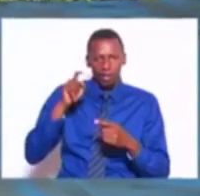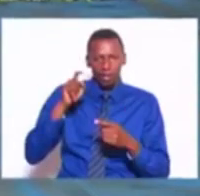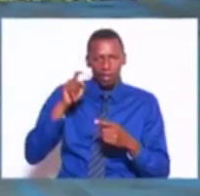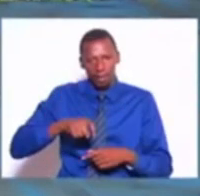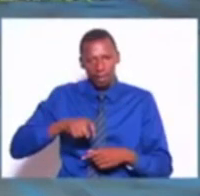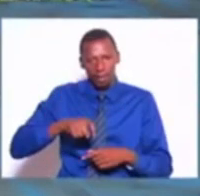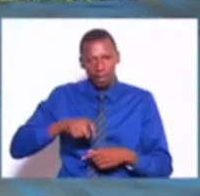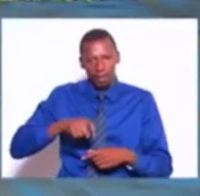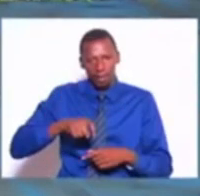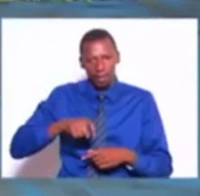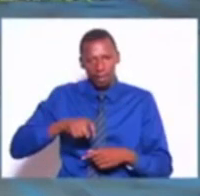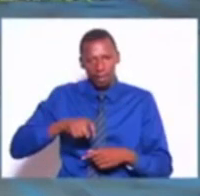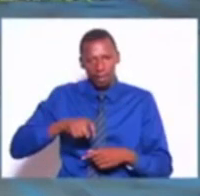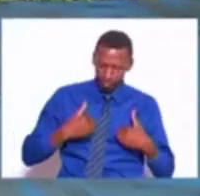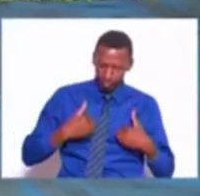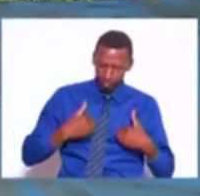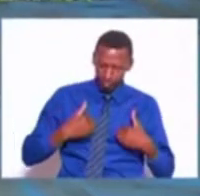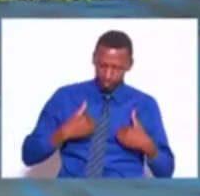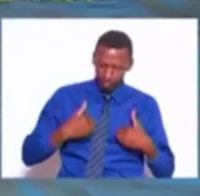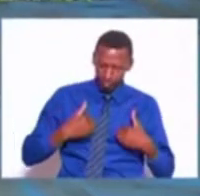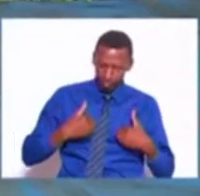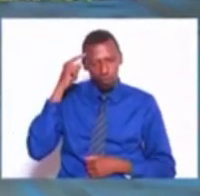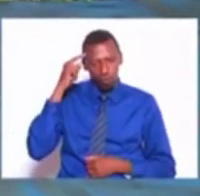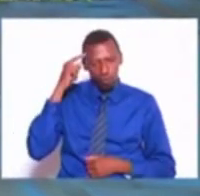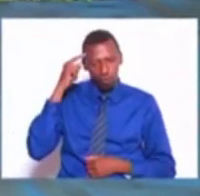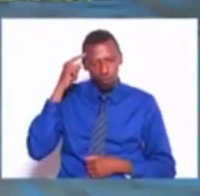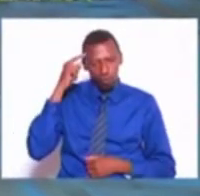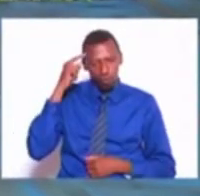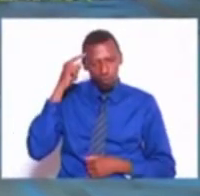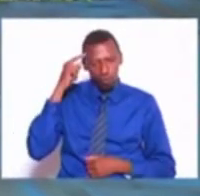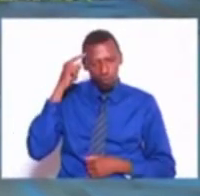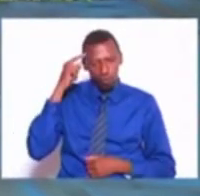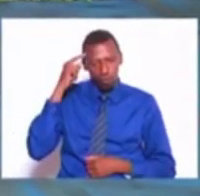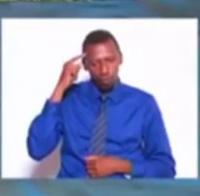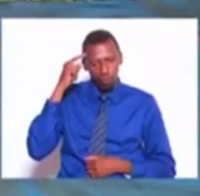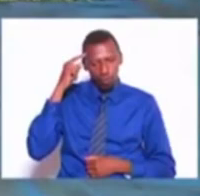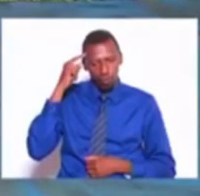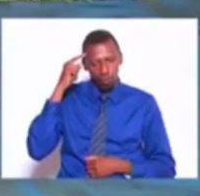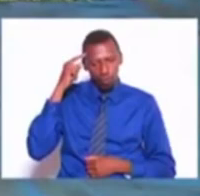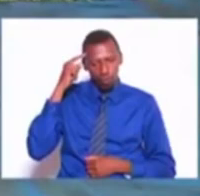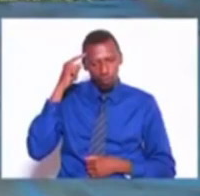the reason for this divorce. I said, you are a gentleman.